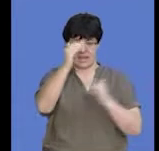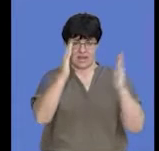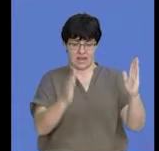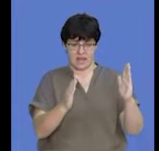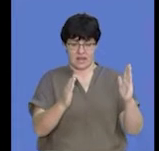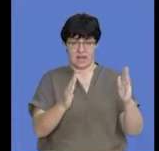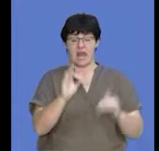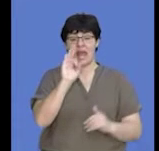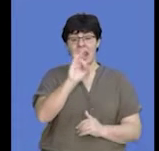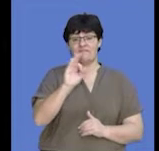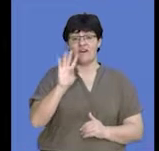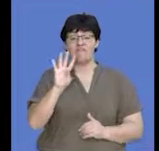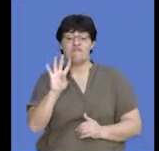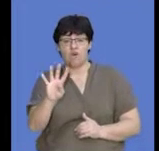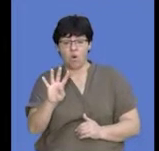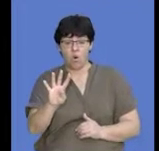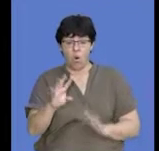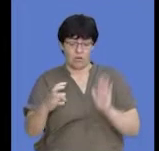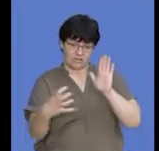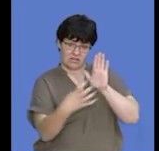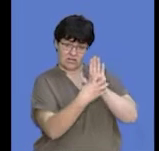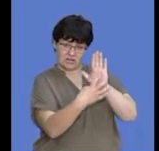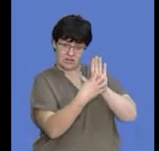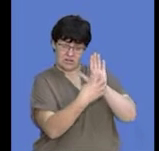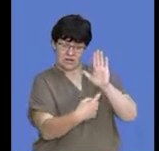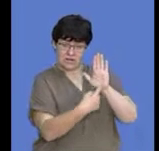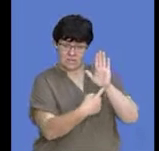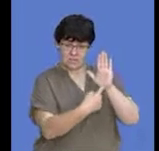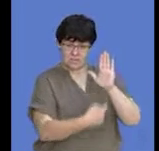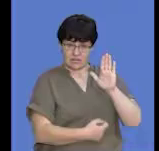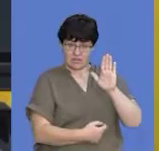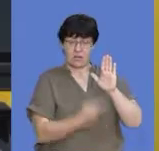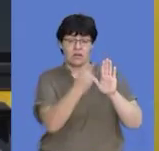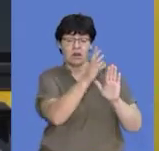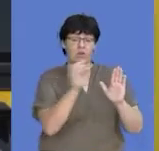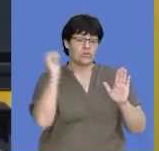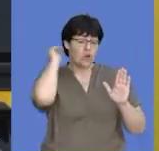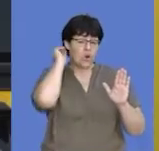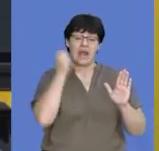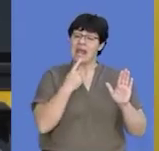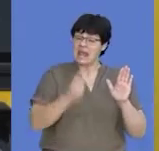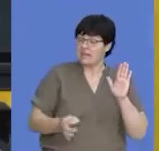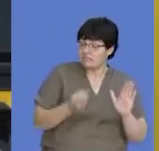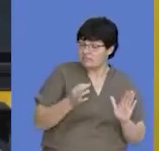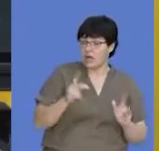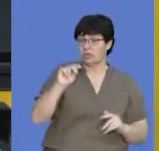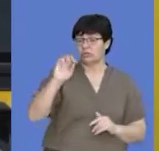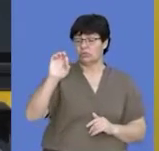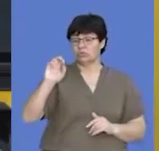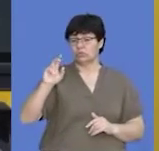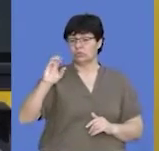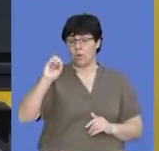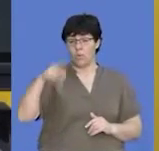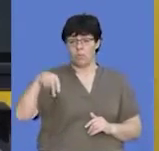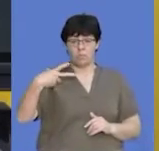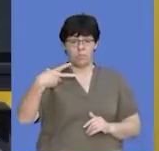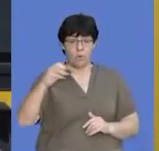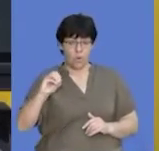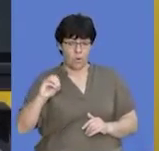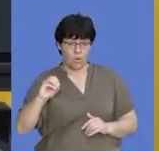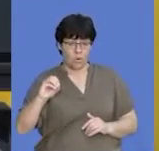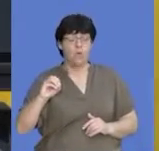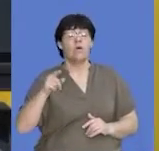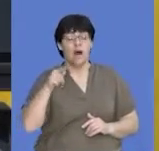block F4 on the topographical map. Now note, if it's a topographical map and your